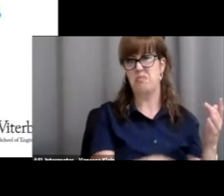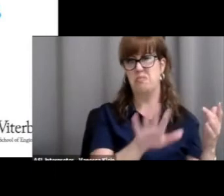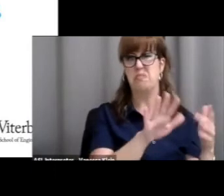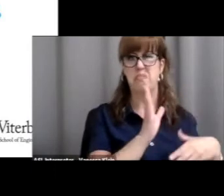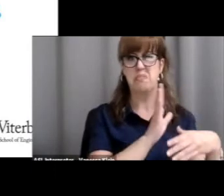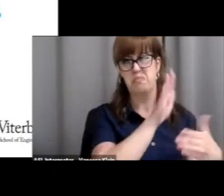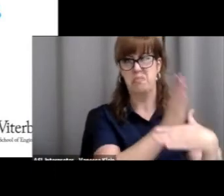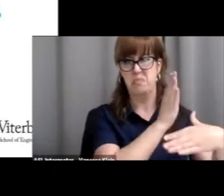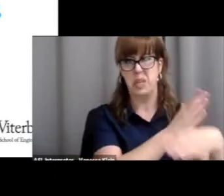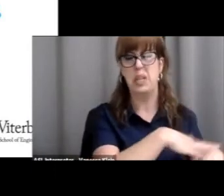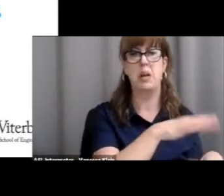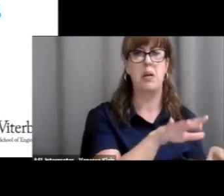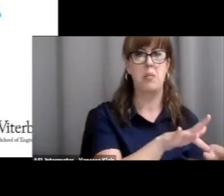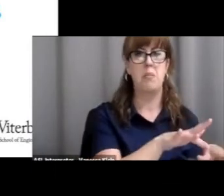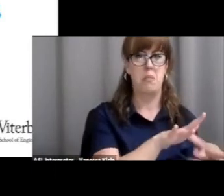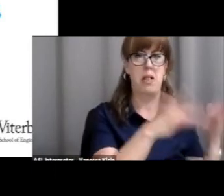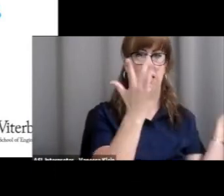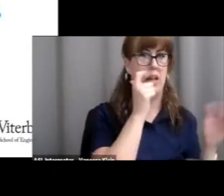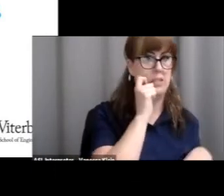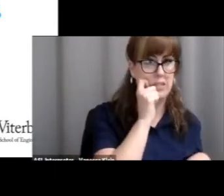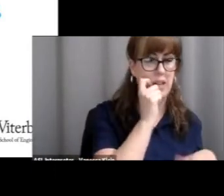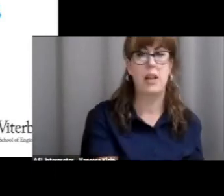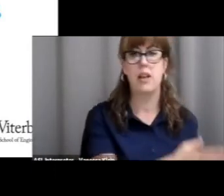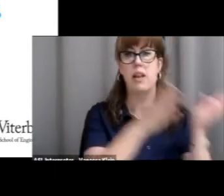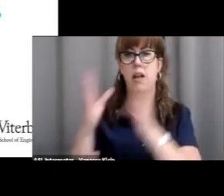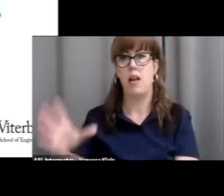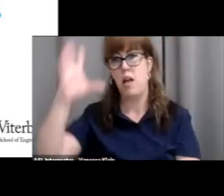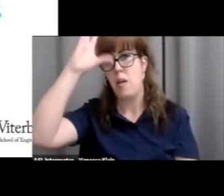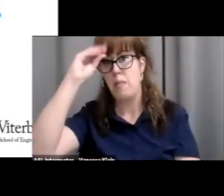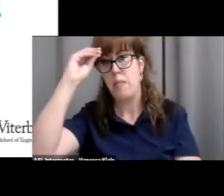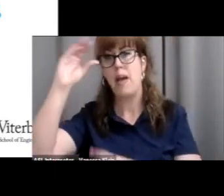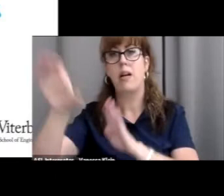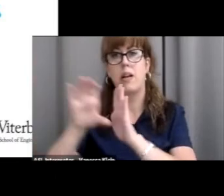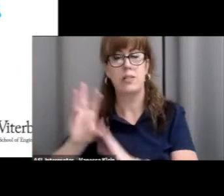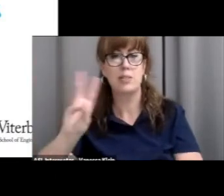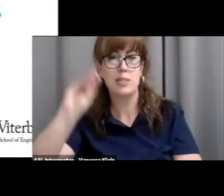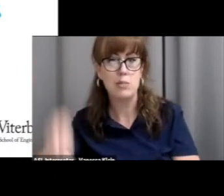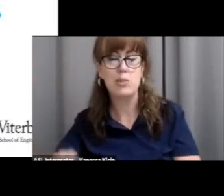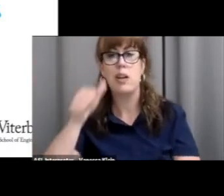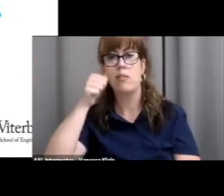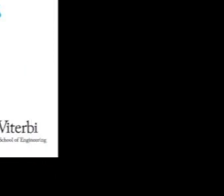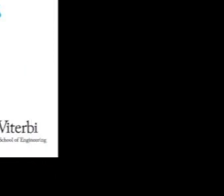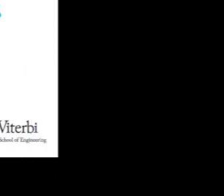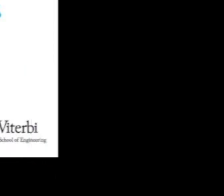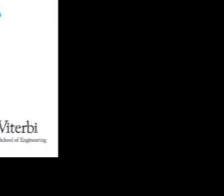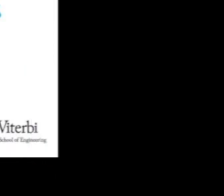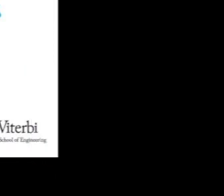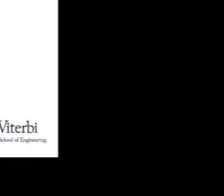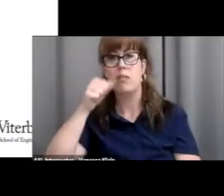at 6.5% versus female characters at 1.3% for darker skin tones.